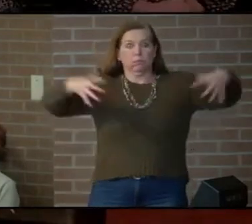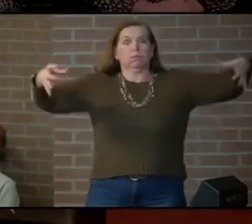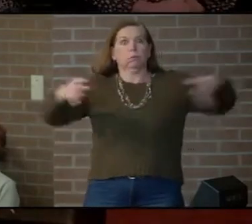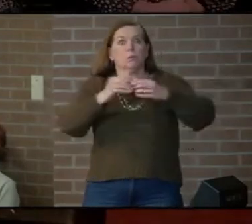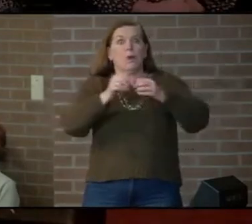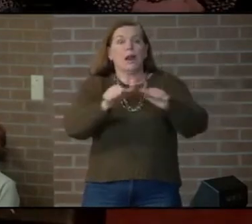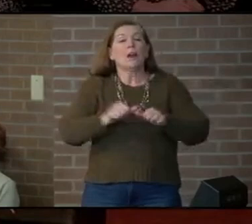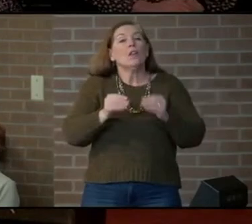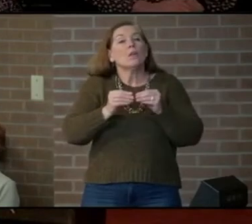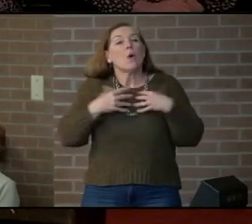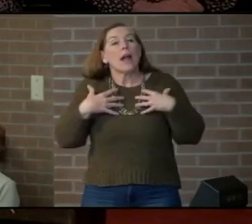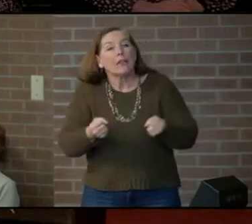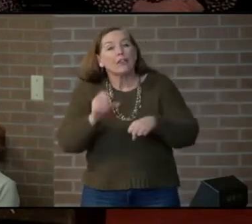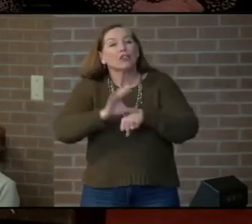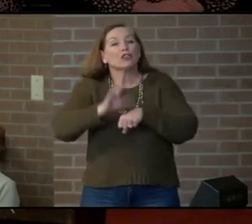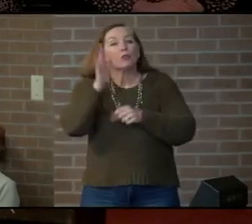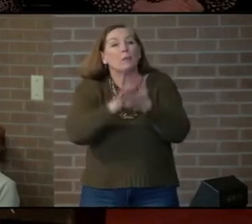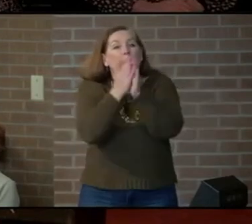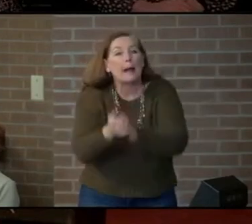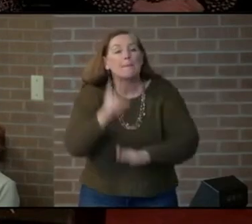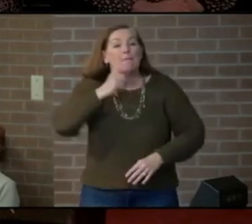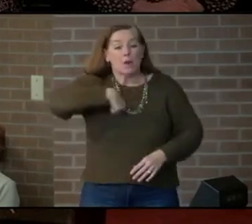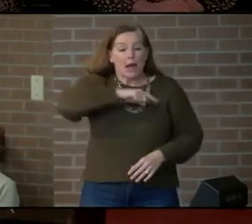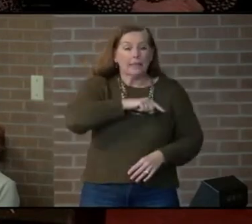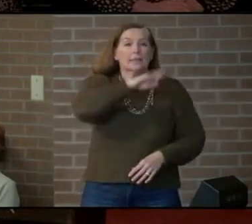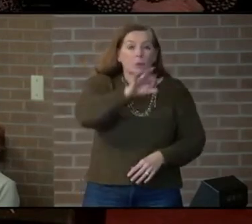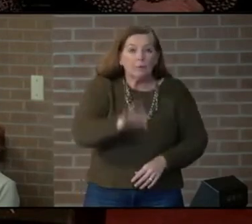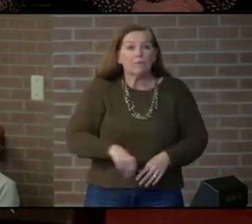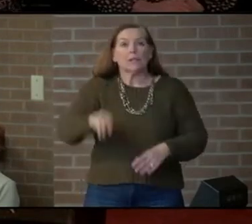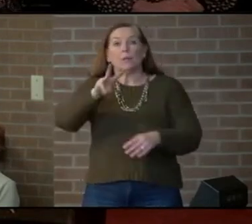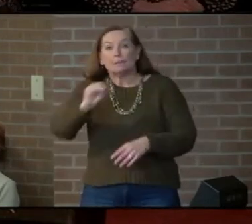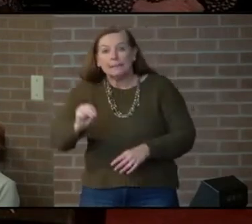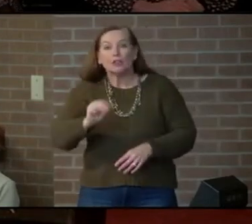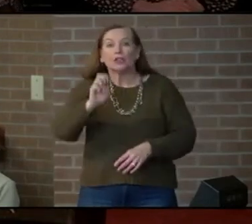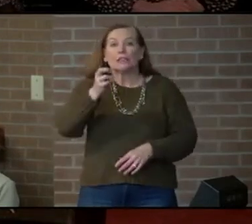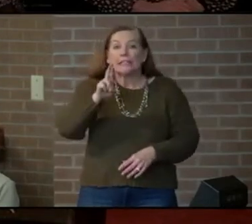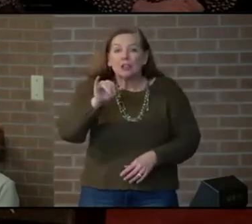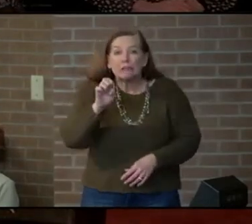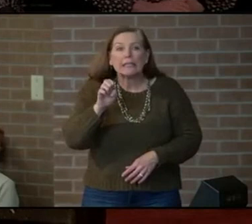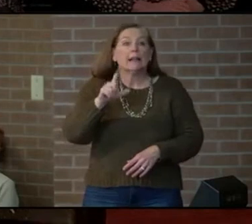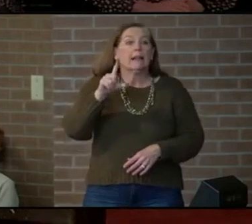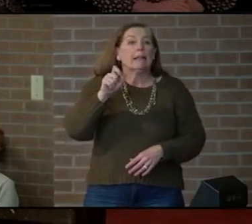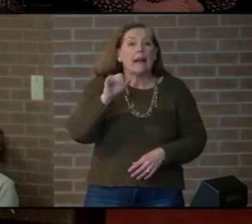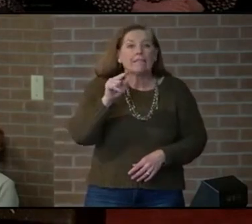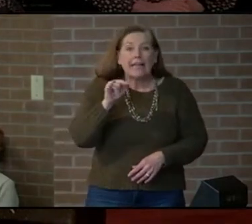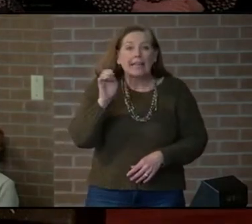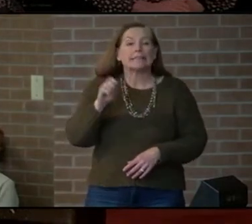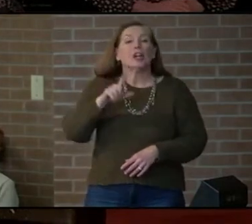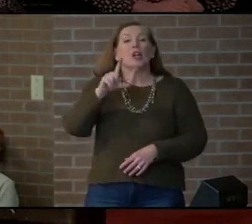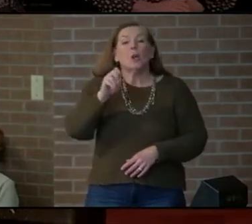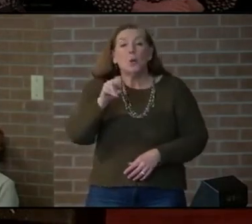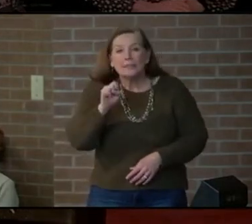healthier a church will become. For us, it's Broomfield, it's Westminster, and Erie, and Lafayette, and Louisville,